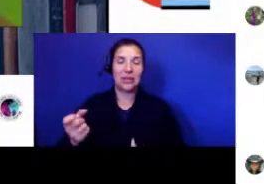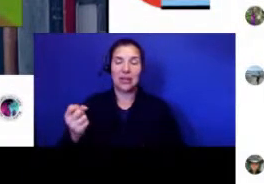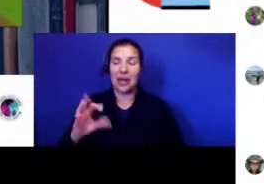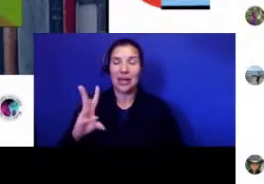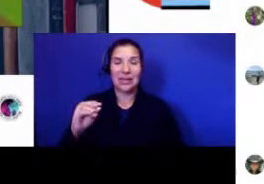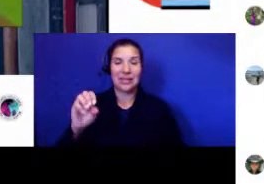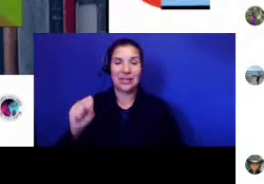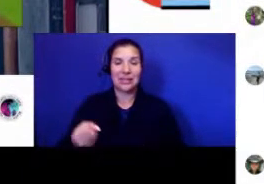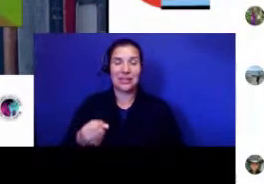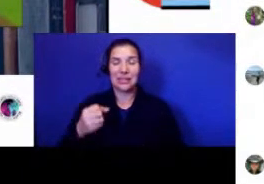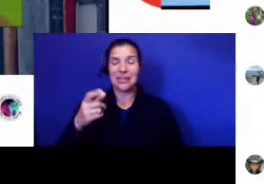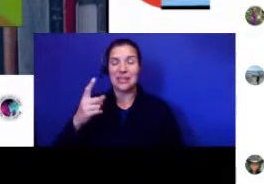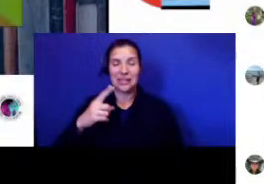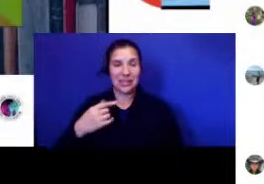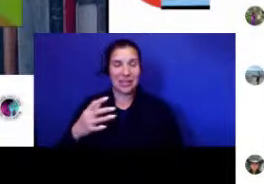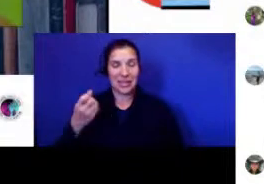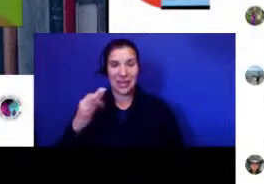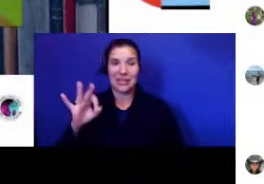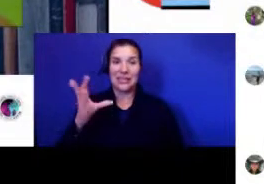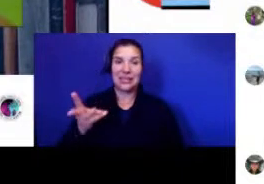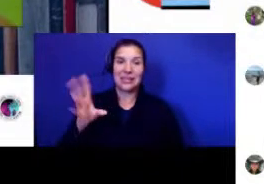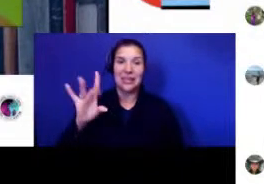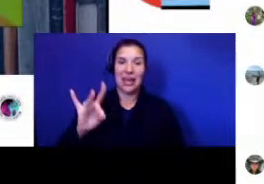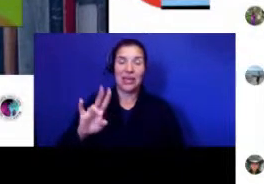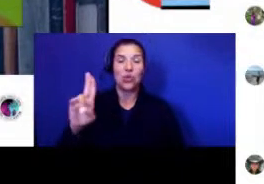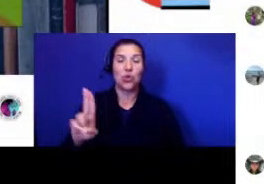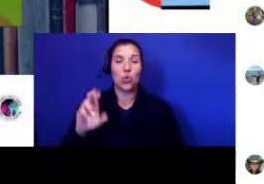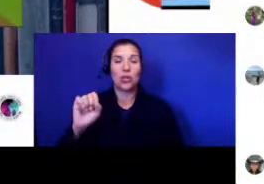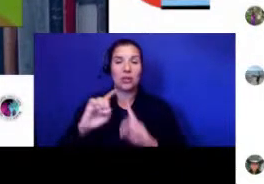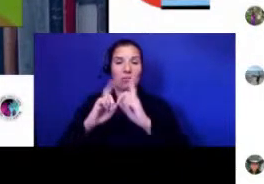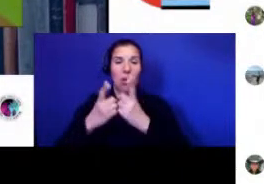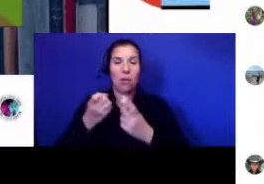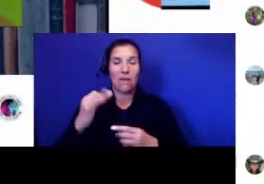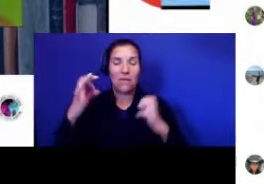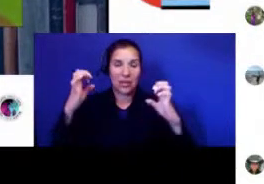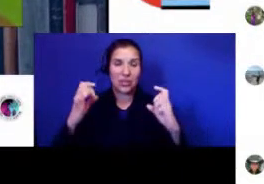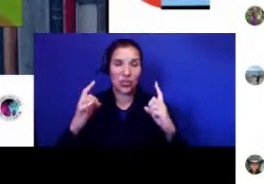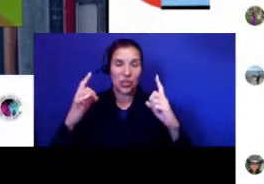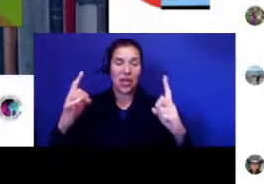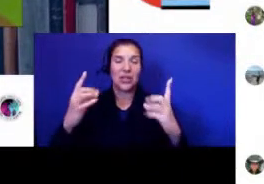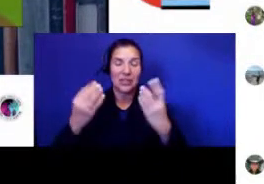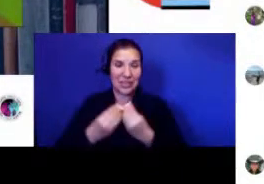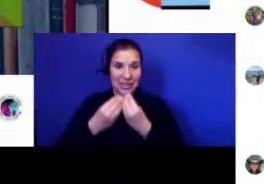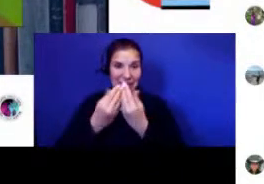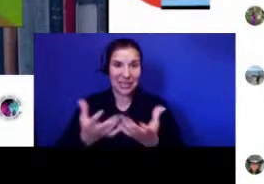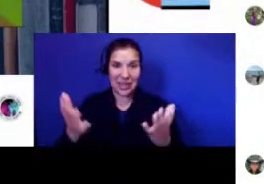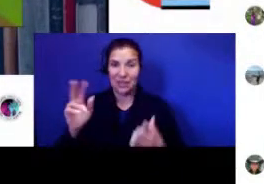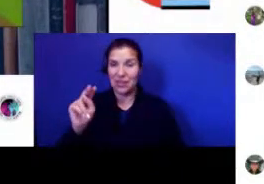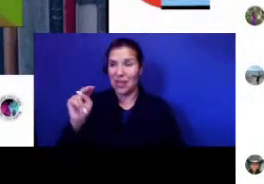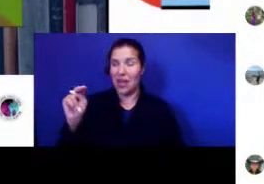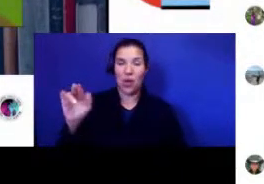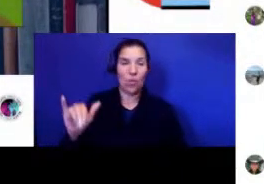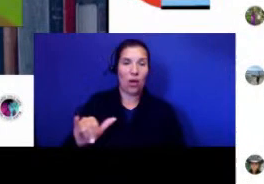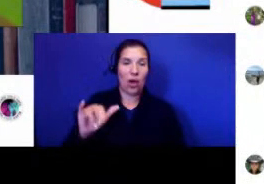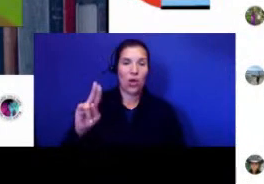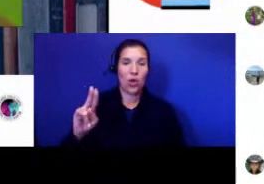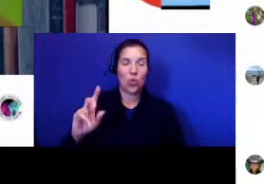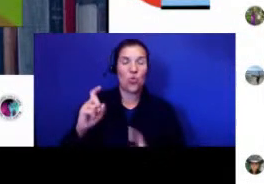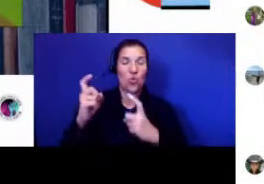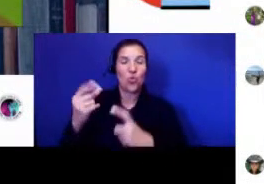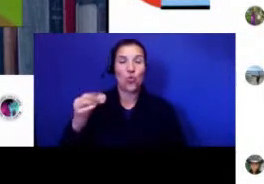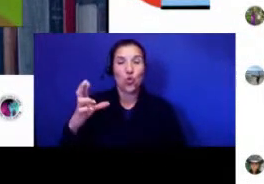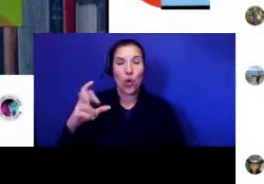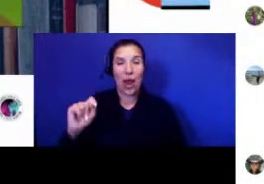in 1968, the US Department of Education gives NYU a grant to